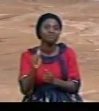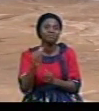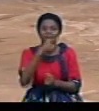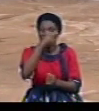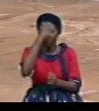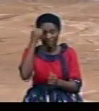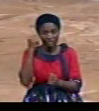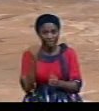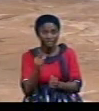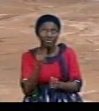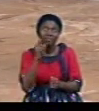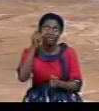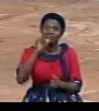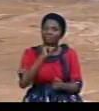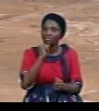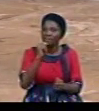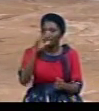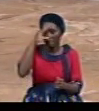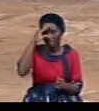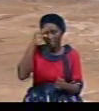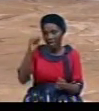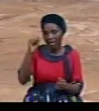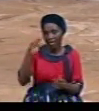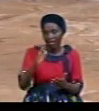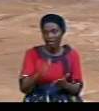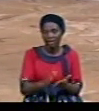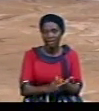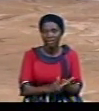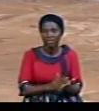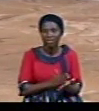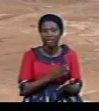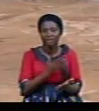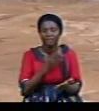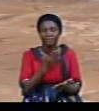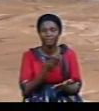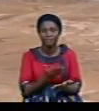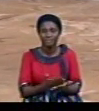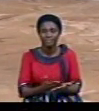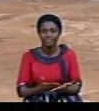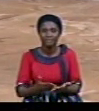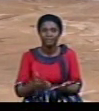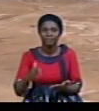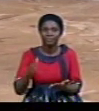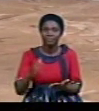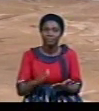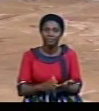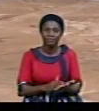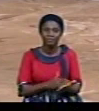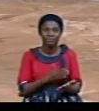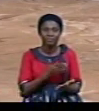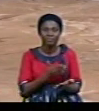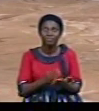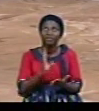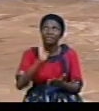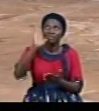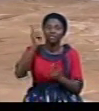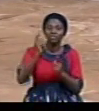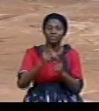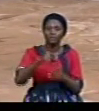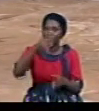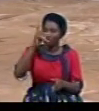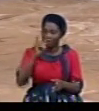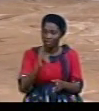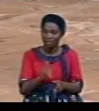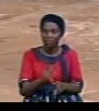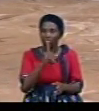because it's not a man on his word must surely